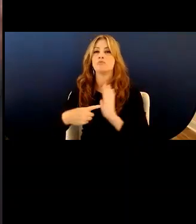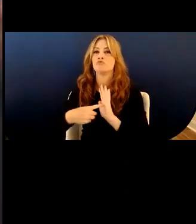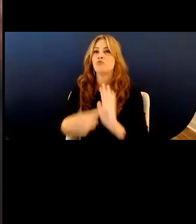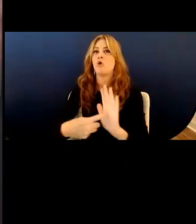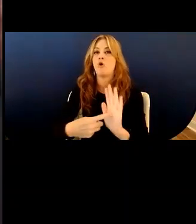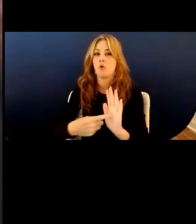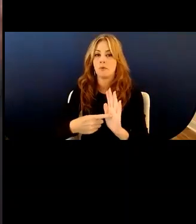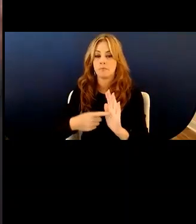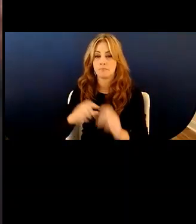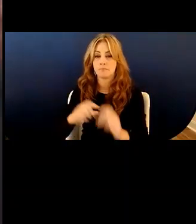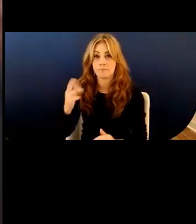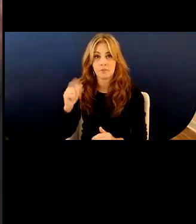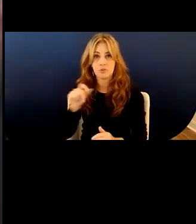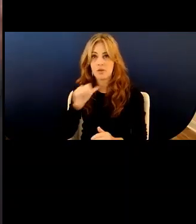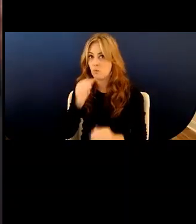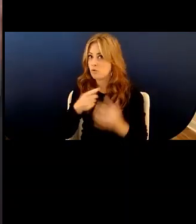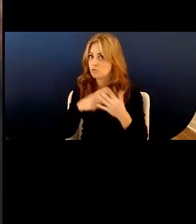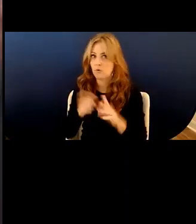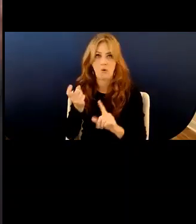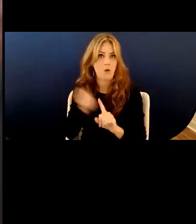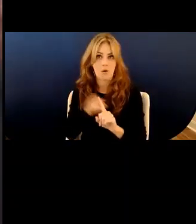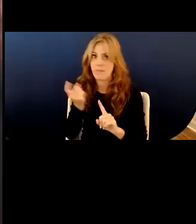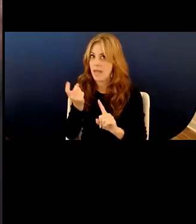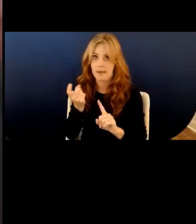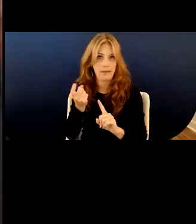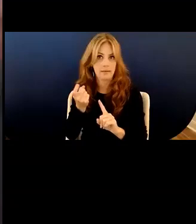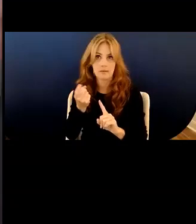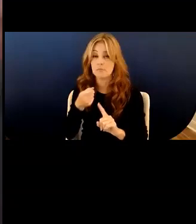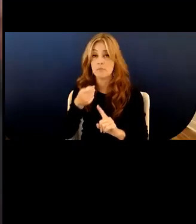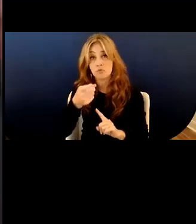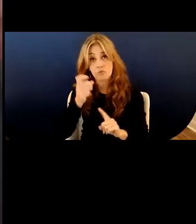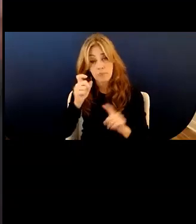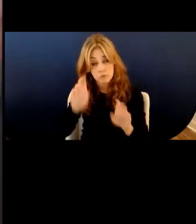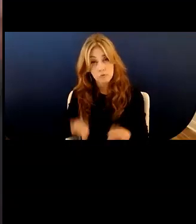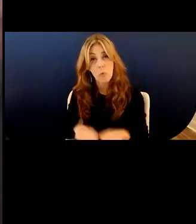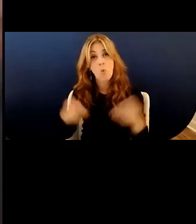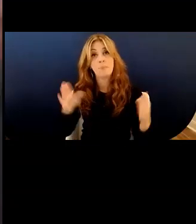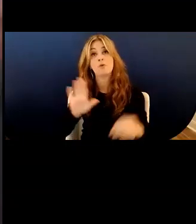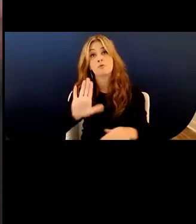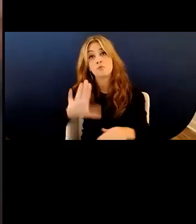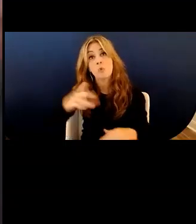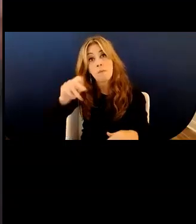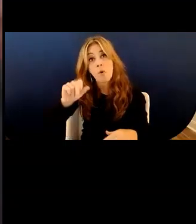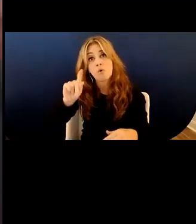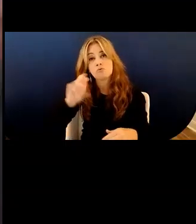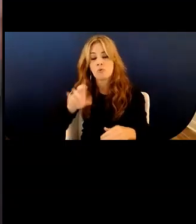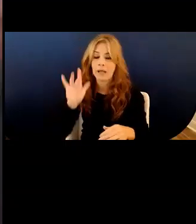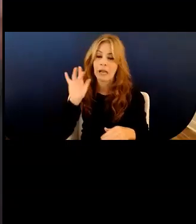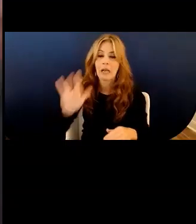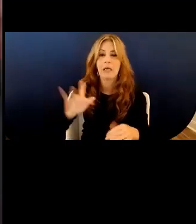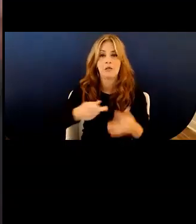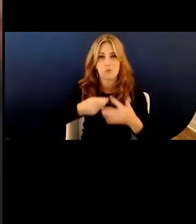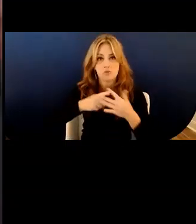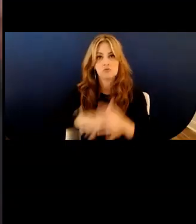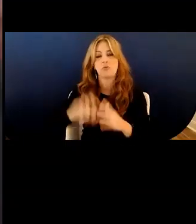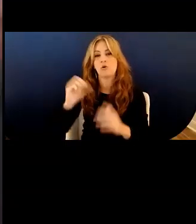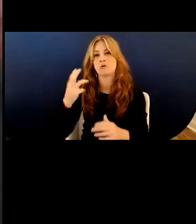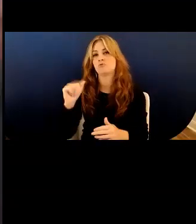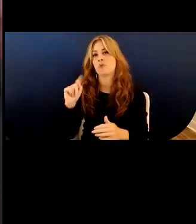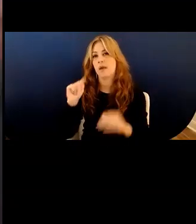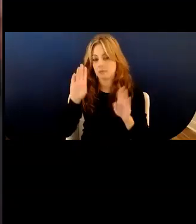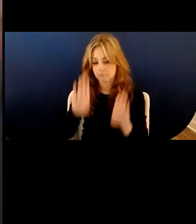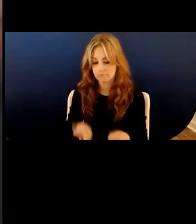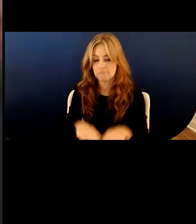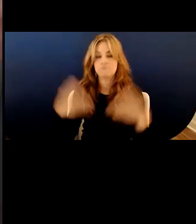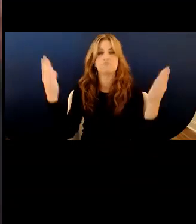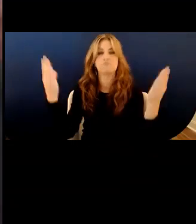not start automatically. You have to open up your poster and start the chat manually. That will open the